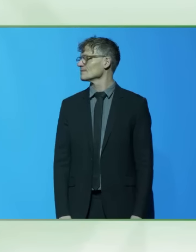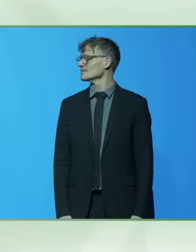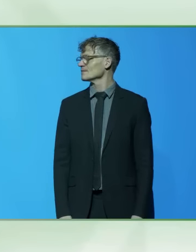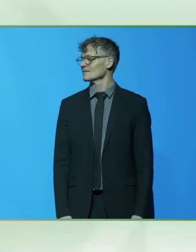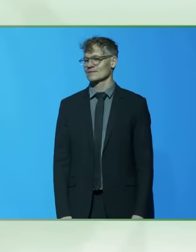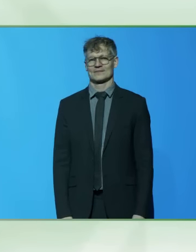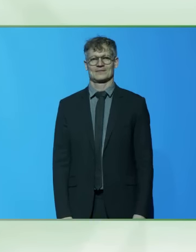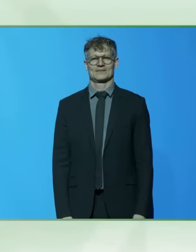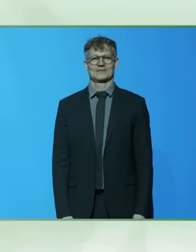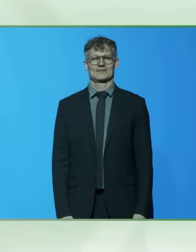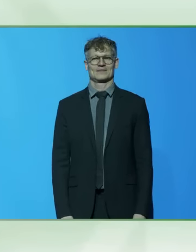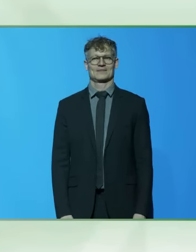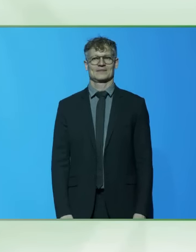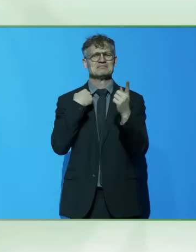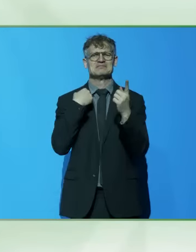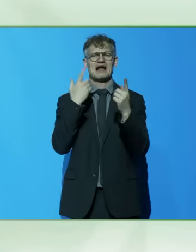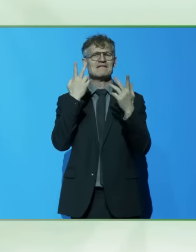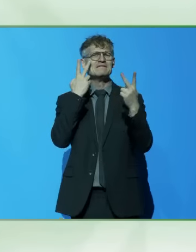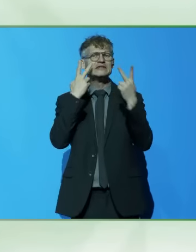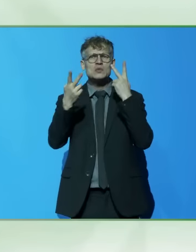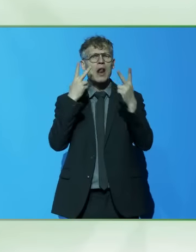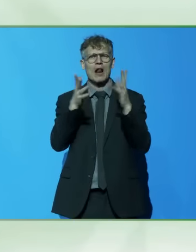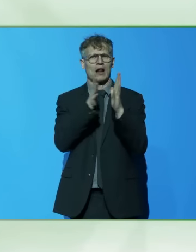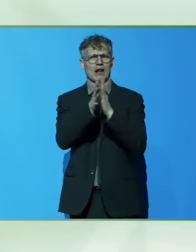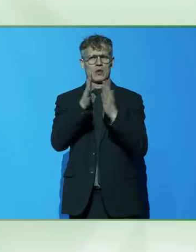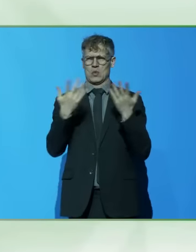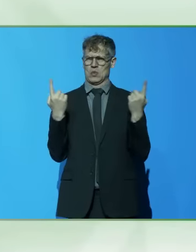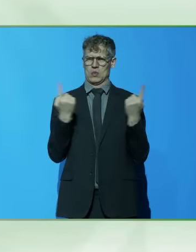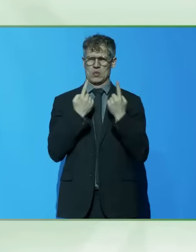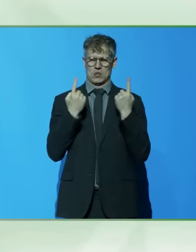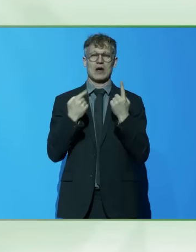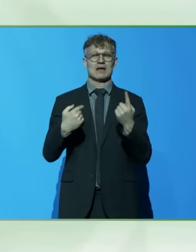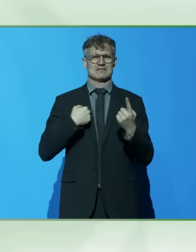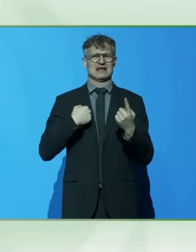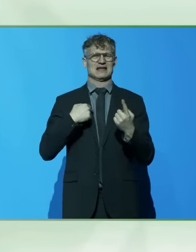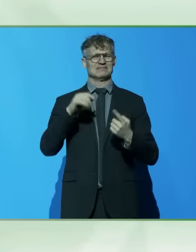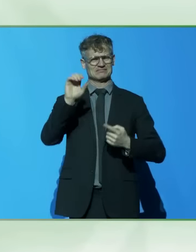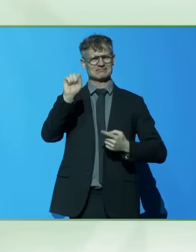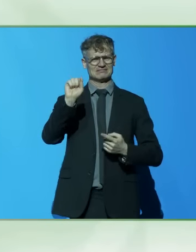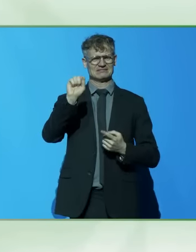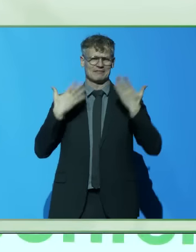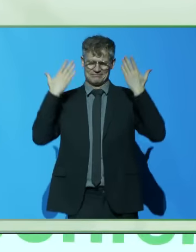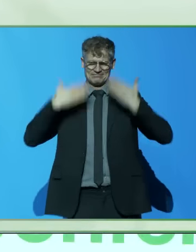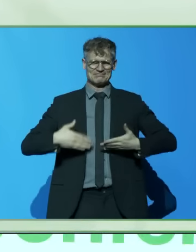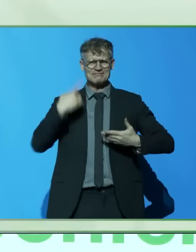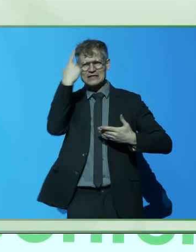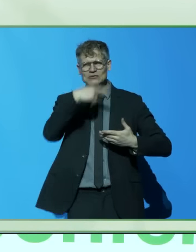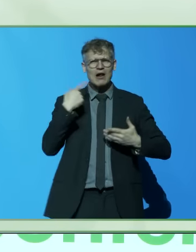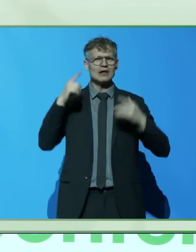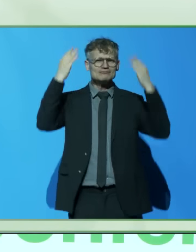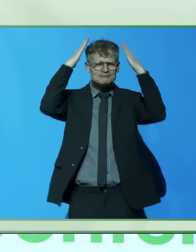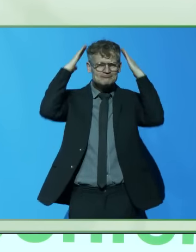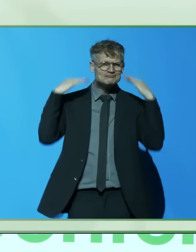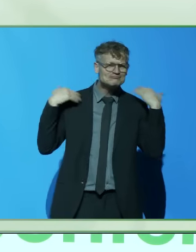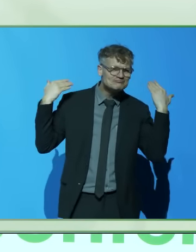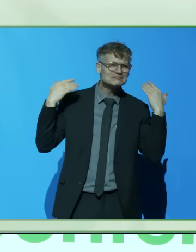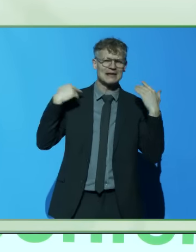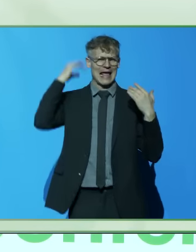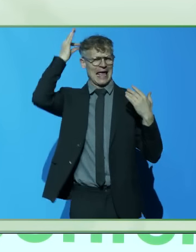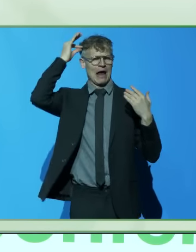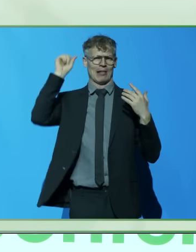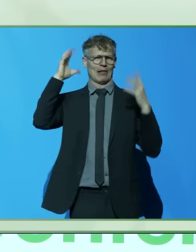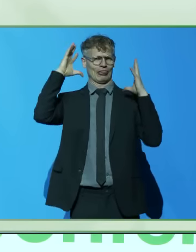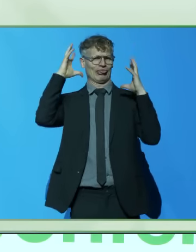By crying and being emotional. I'm CEO and founder of Tilting the Lens. I'm a white cisgendered. I'm wearing a